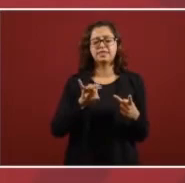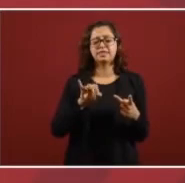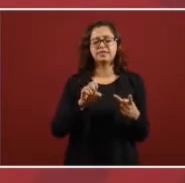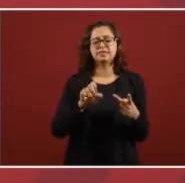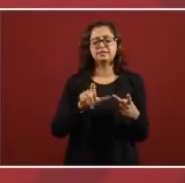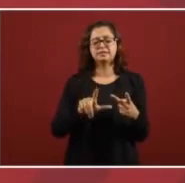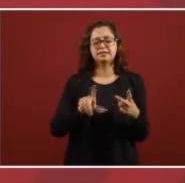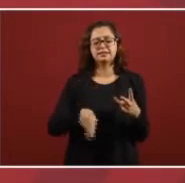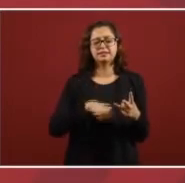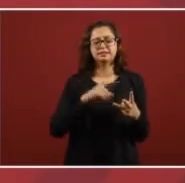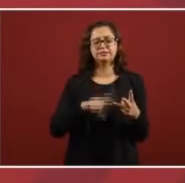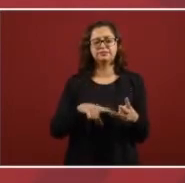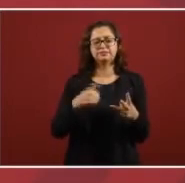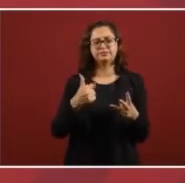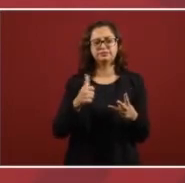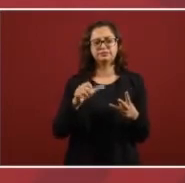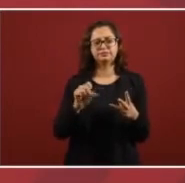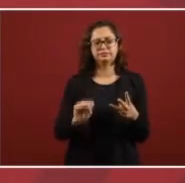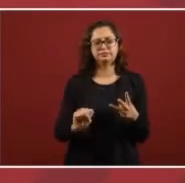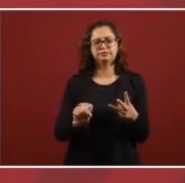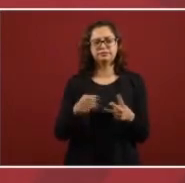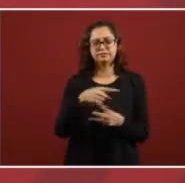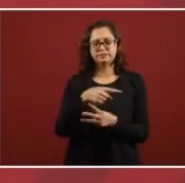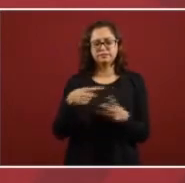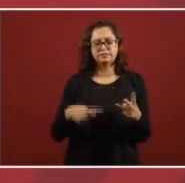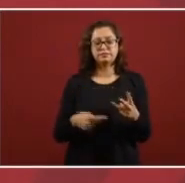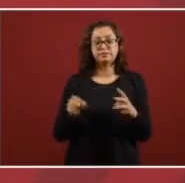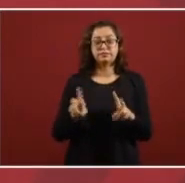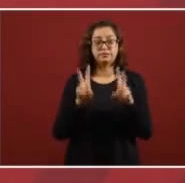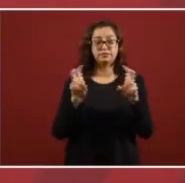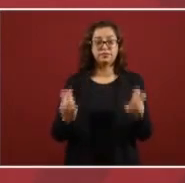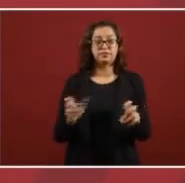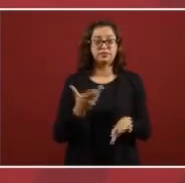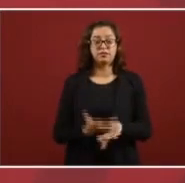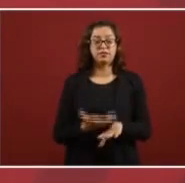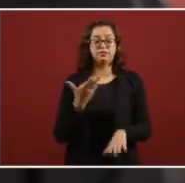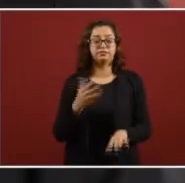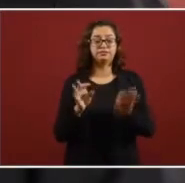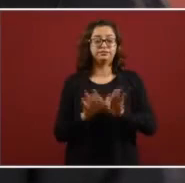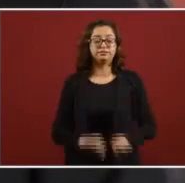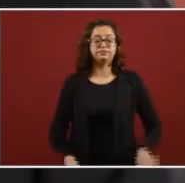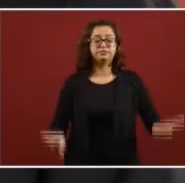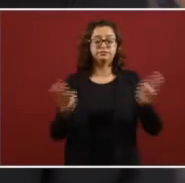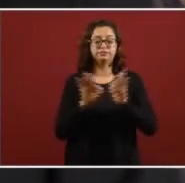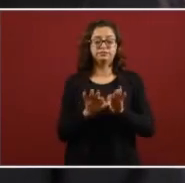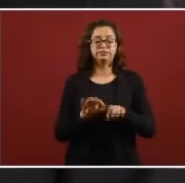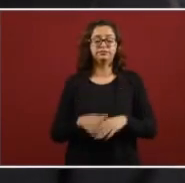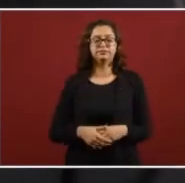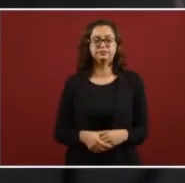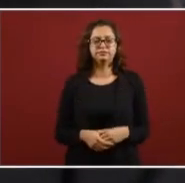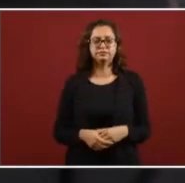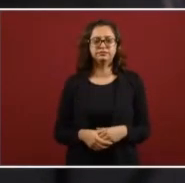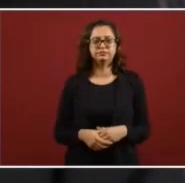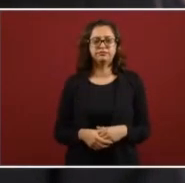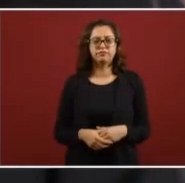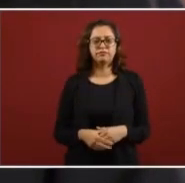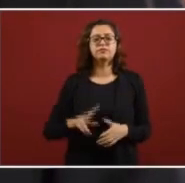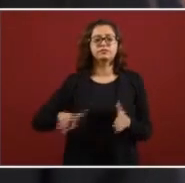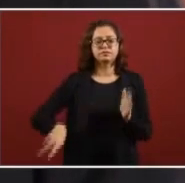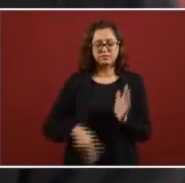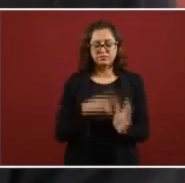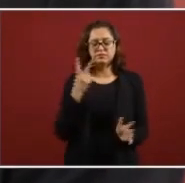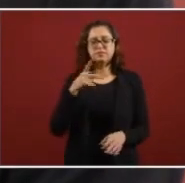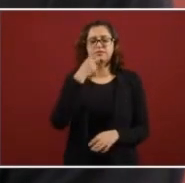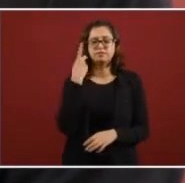Diesel. Y gas. And gas, esto regular es gas. Importante. This is very important. Lo repito,